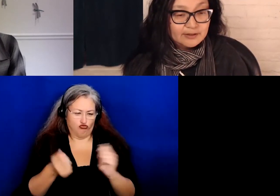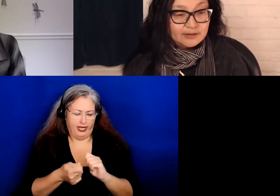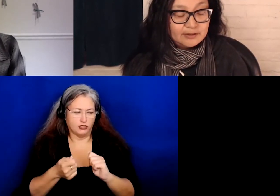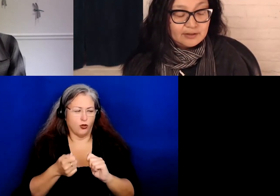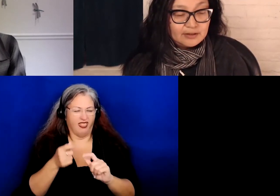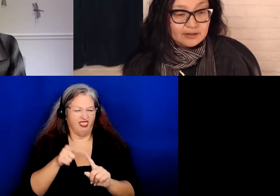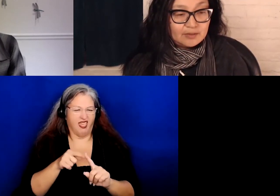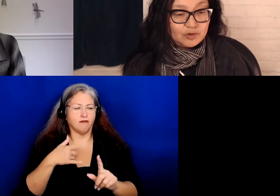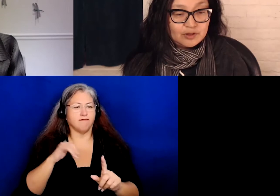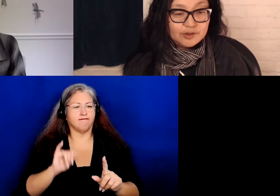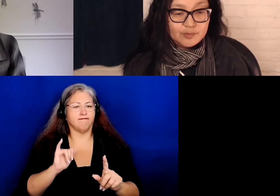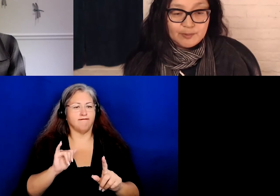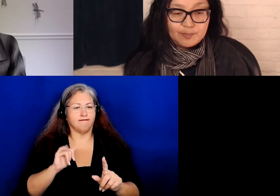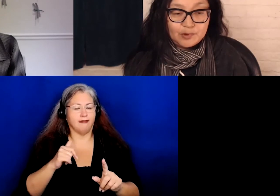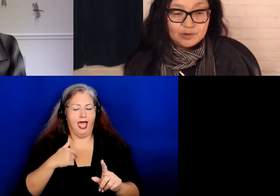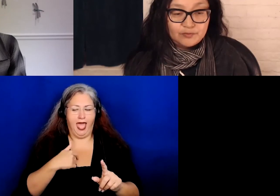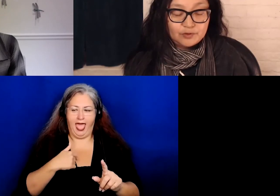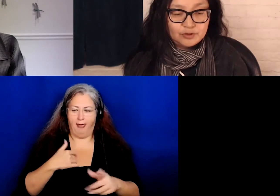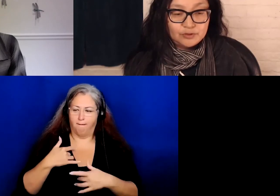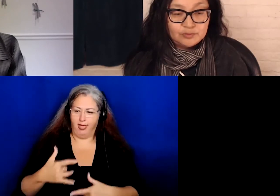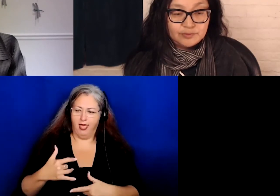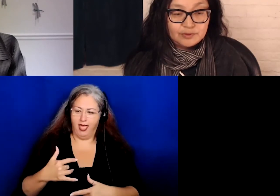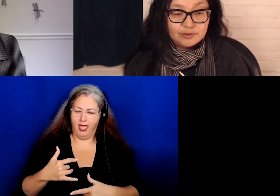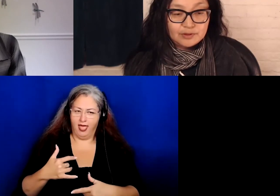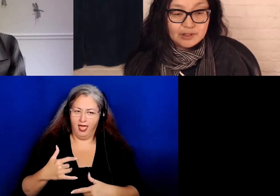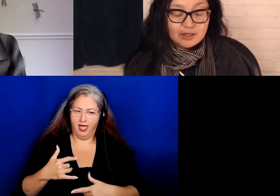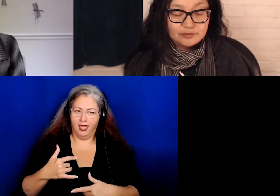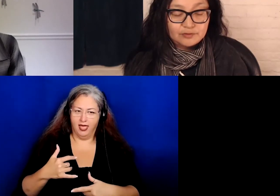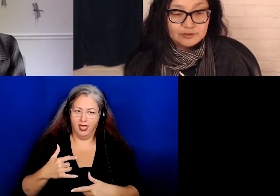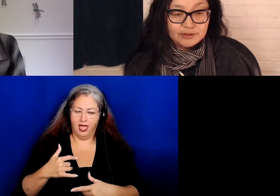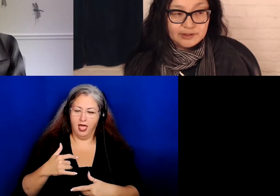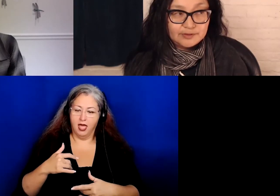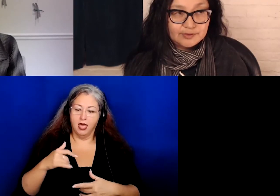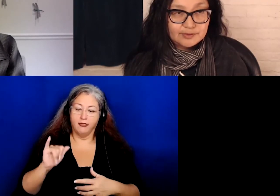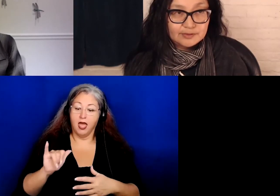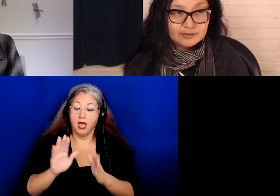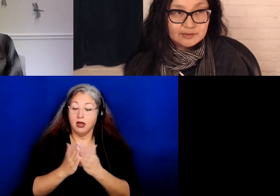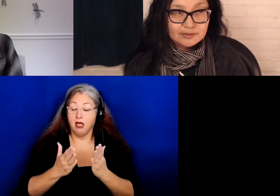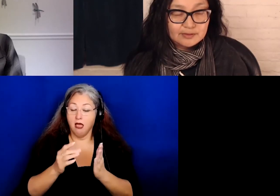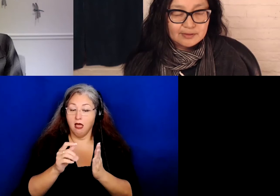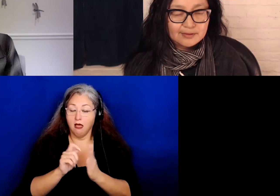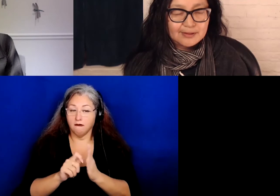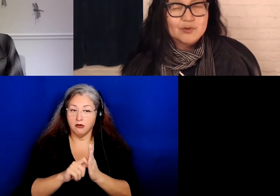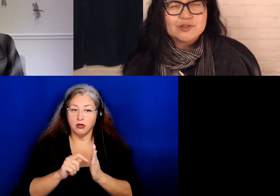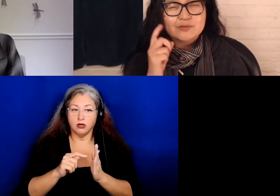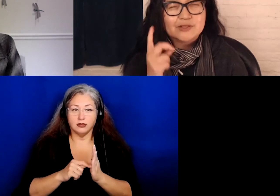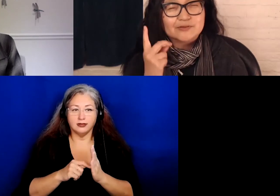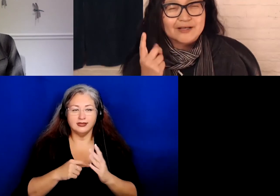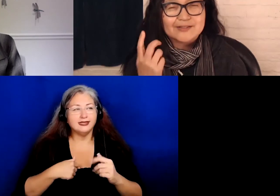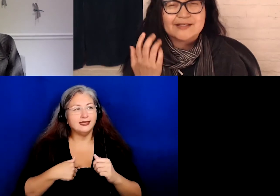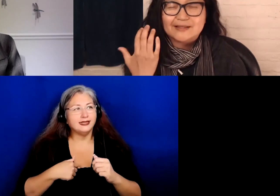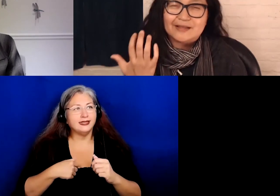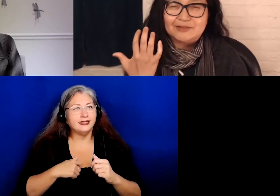like I'm one of those people for whom the novel is. I'm always annoyed